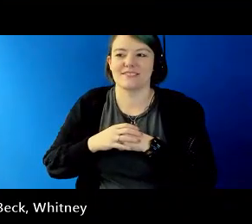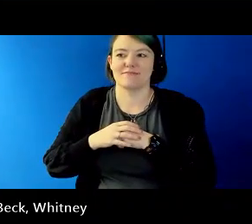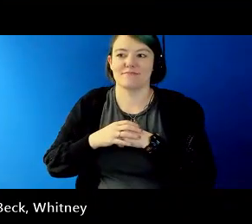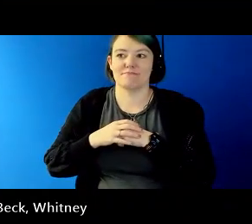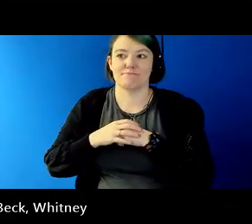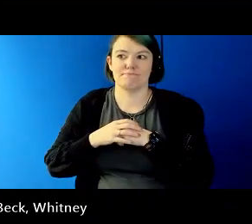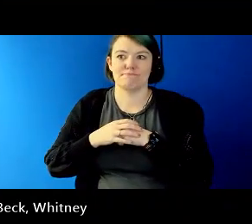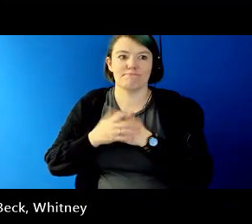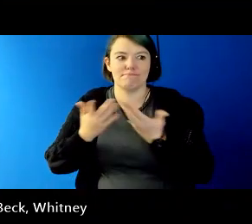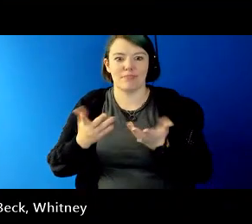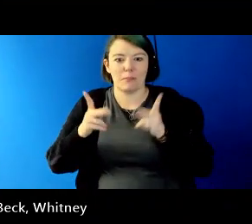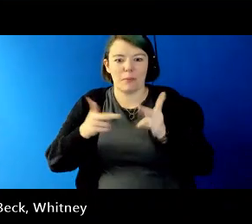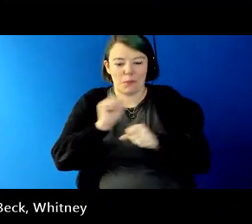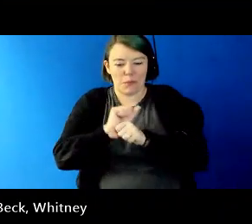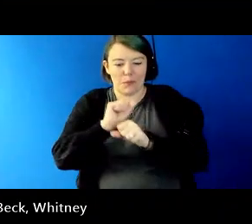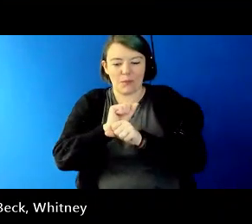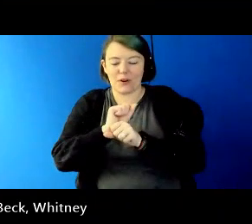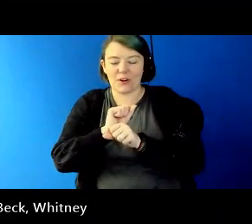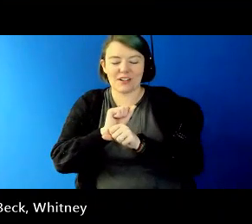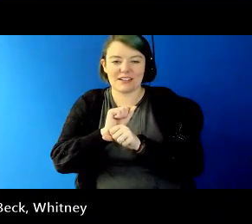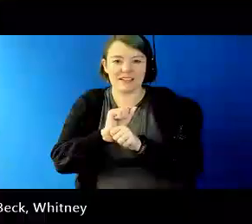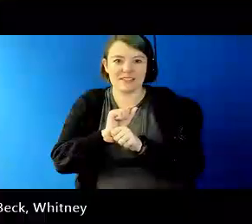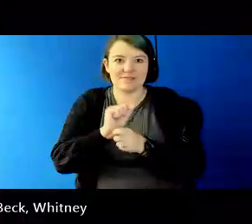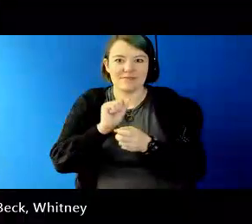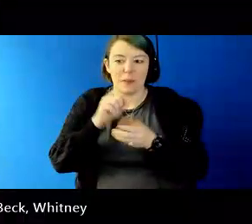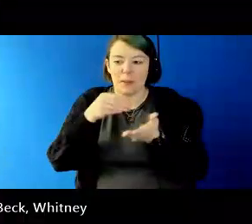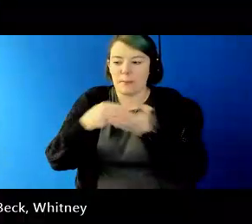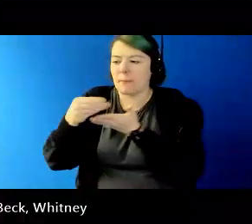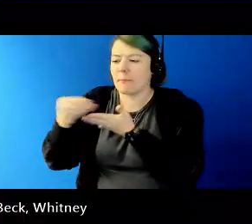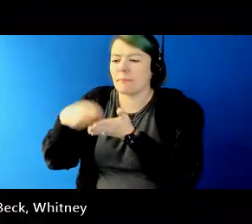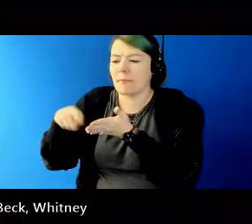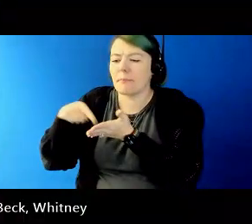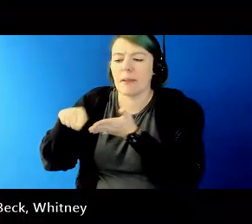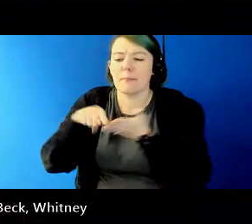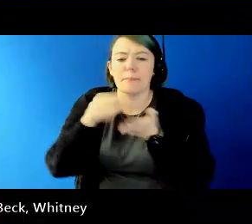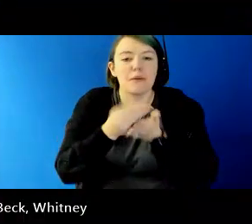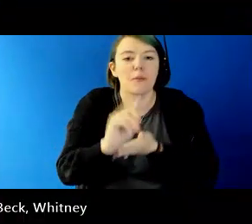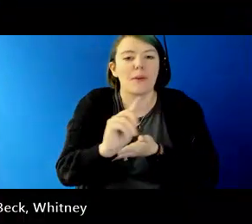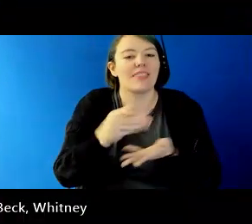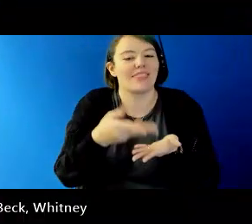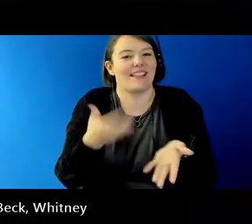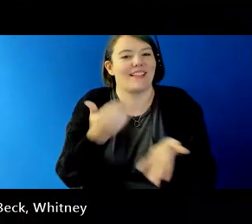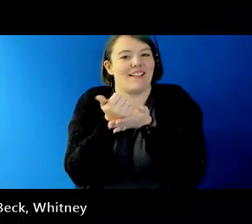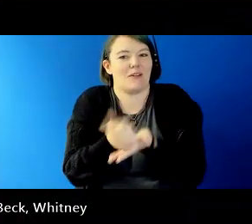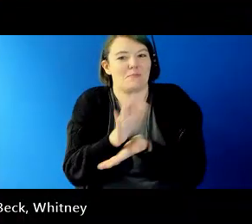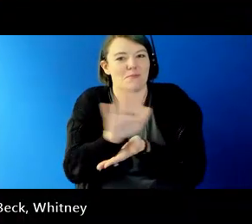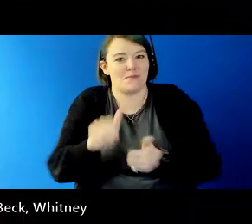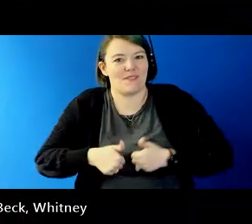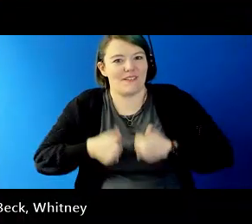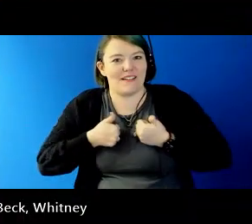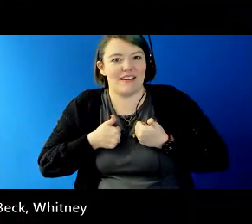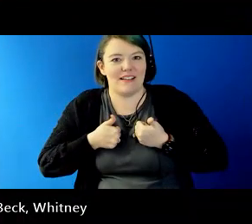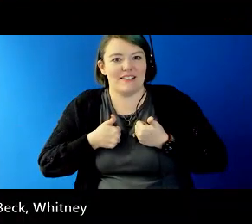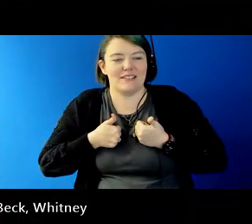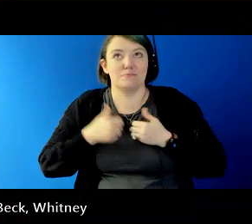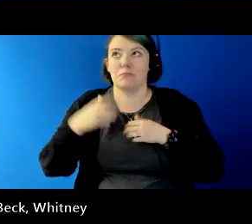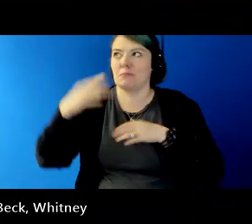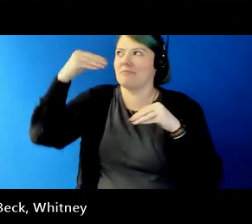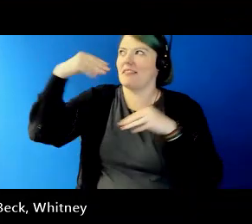on, things that help your life. So in order to have something qualify as a, like just went